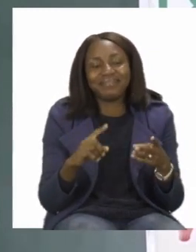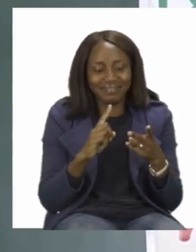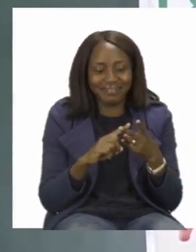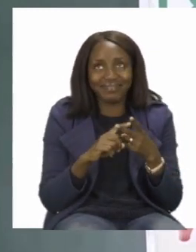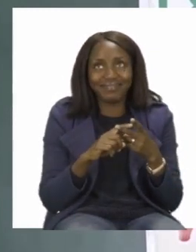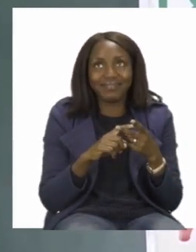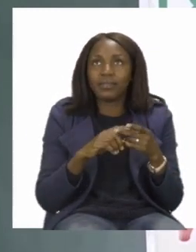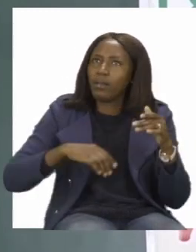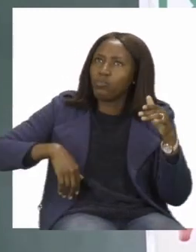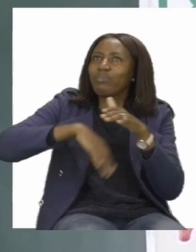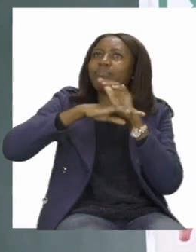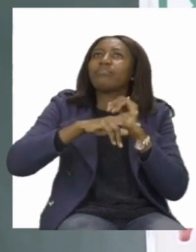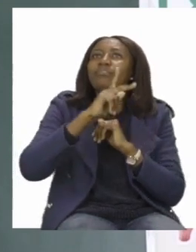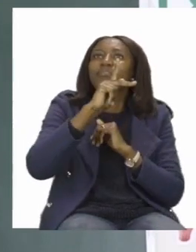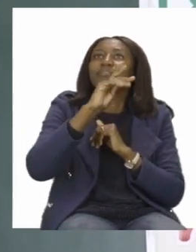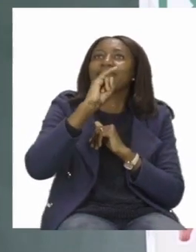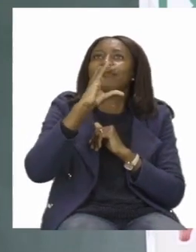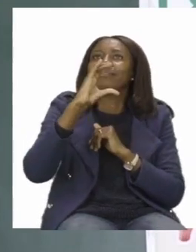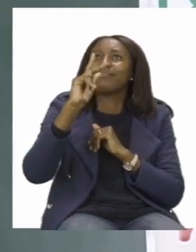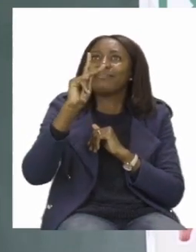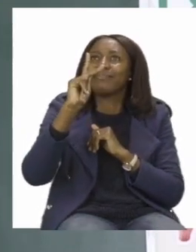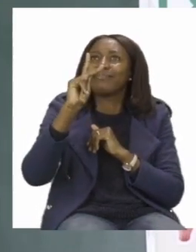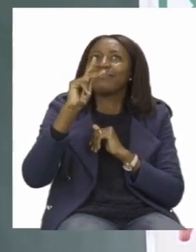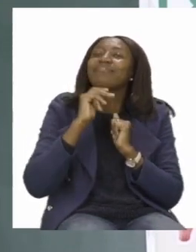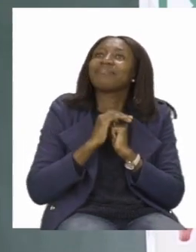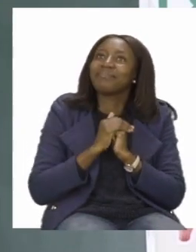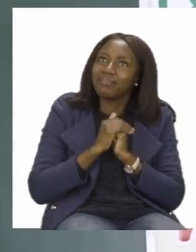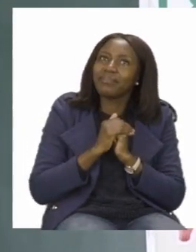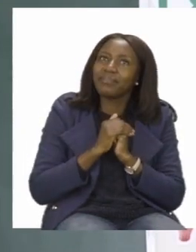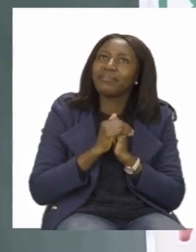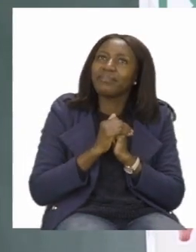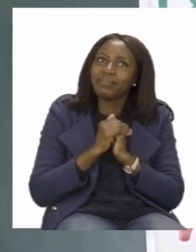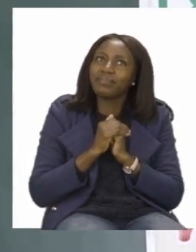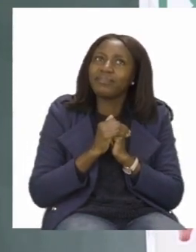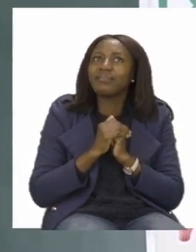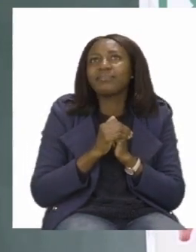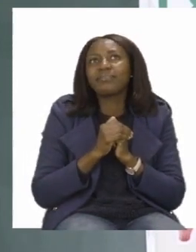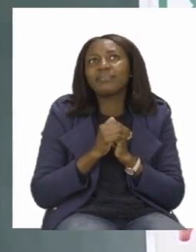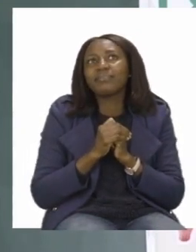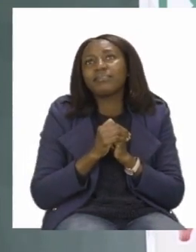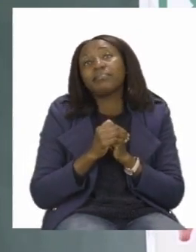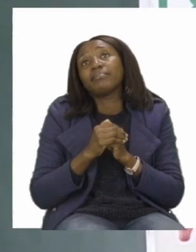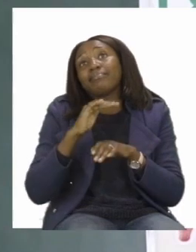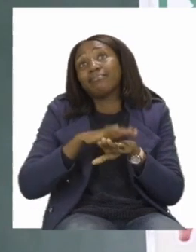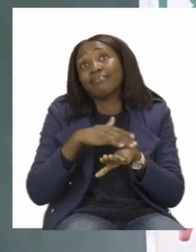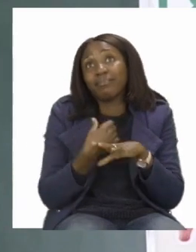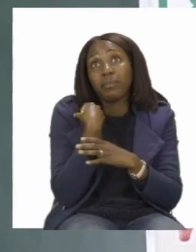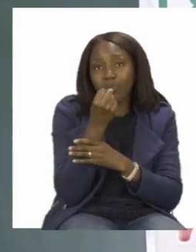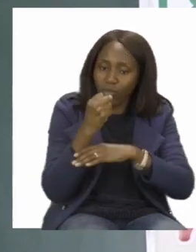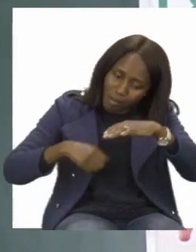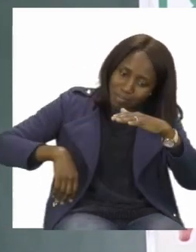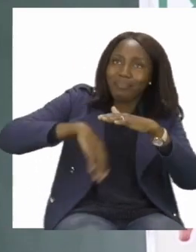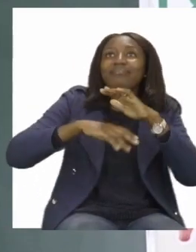word kick. Ooh, I love the word kick. Now, kick is the action that we do when we are kicking a ball.